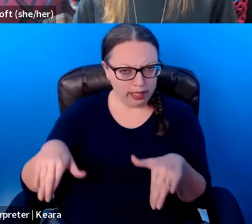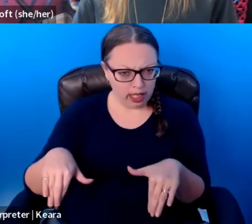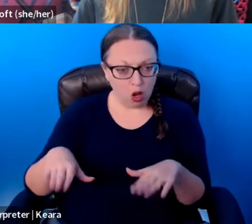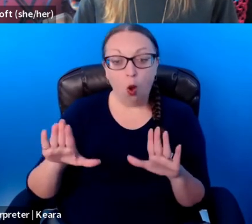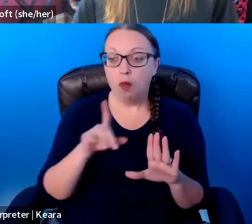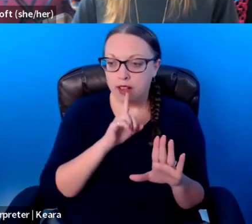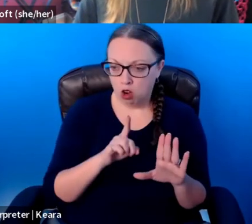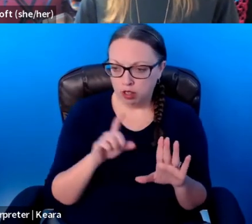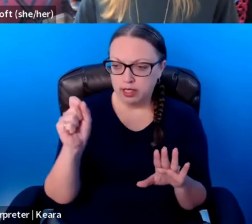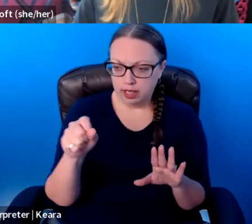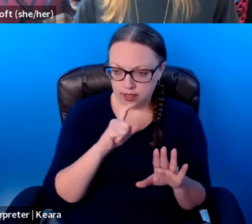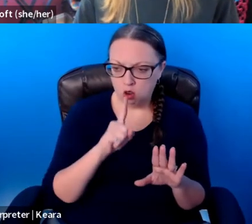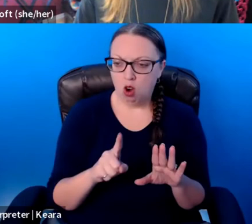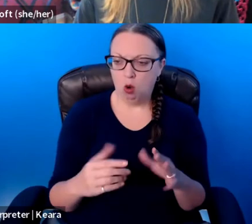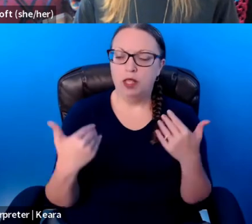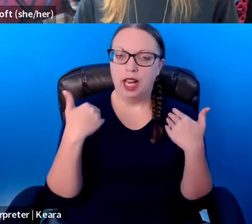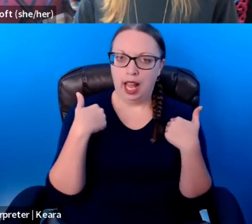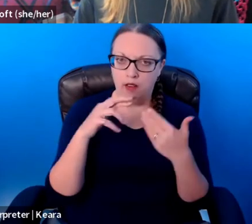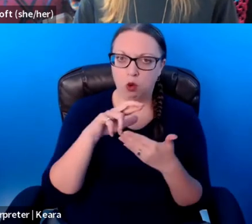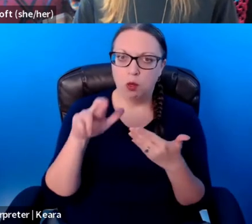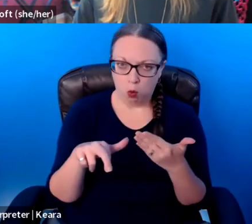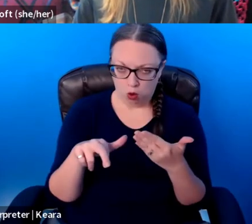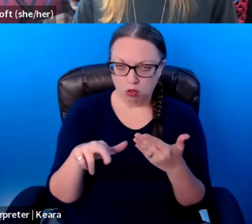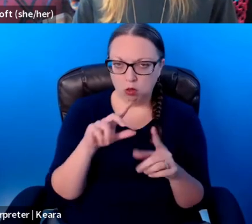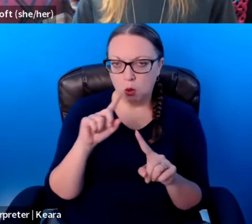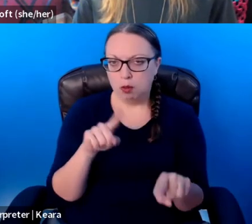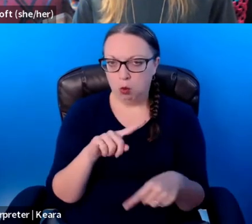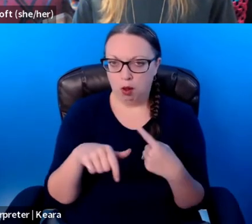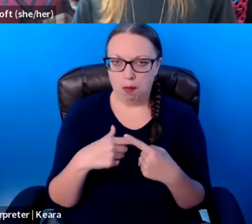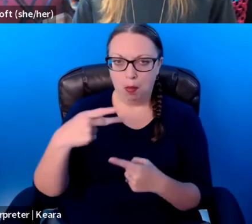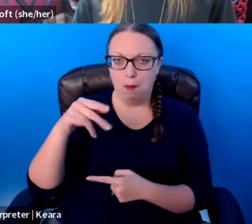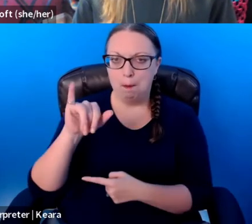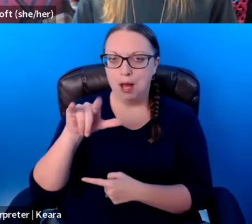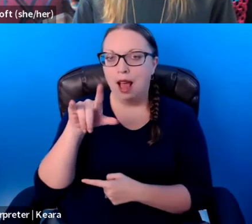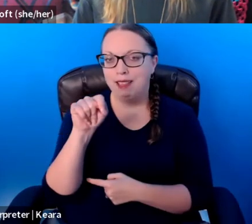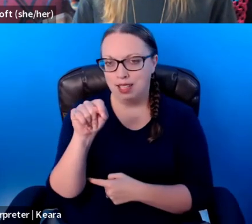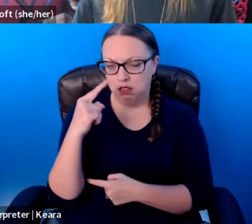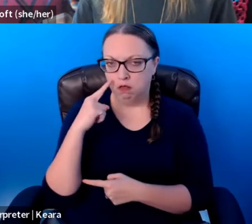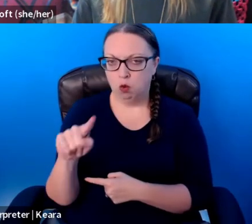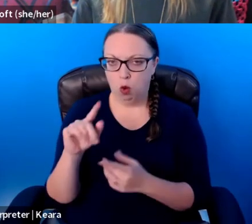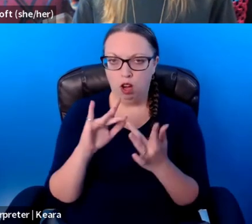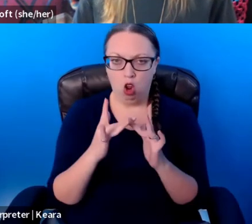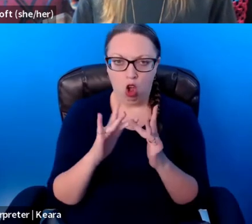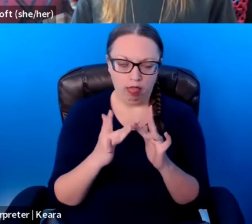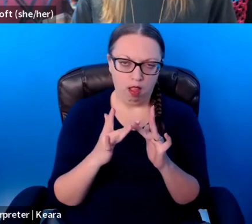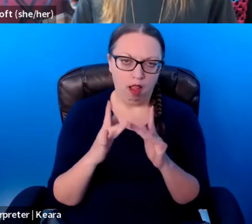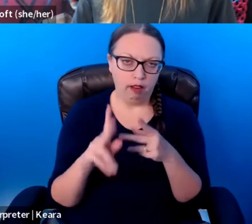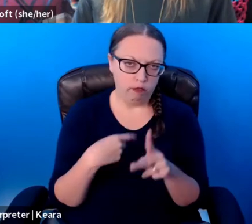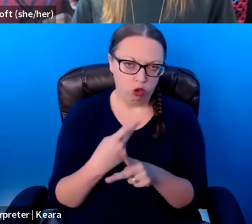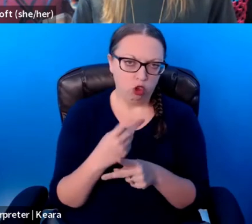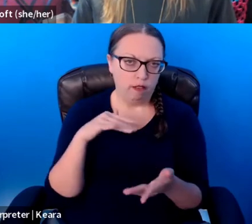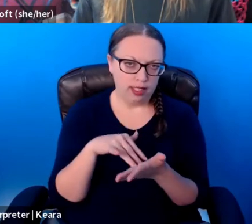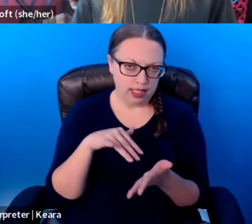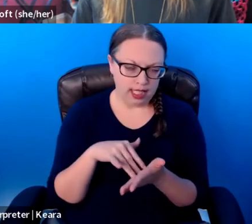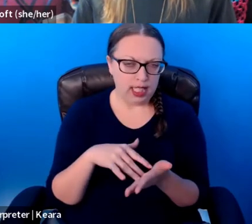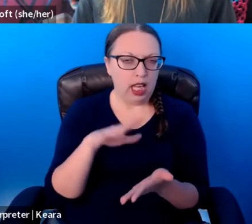they are. There is a report on the pilot for the remote version of the study. And I believe that came about